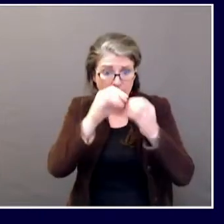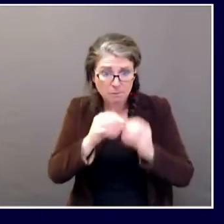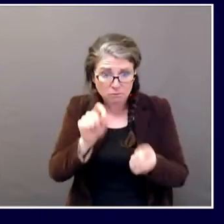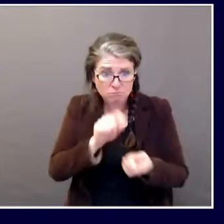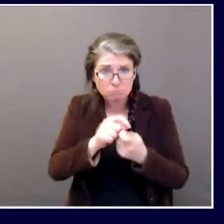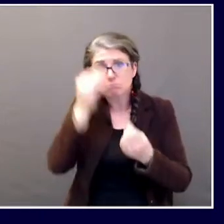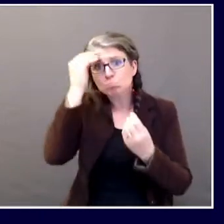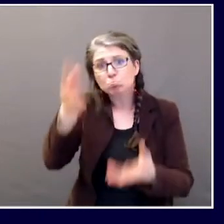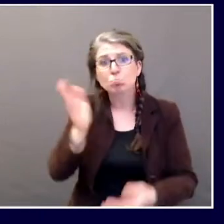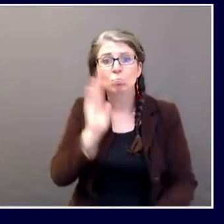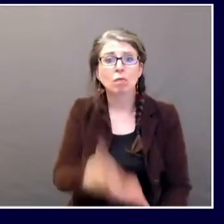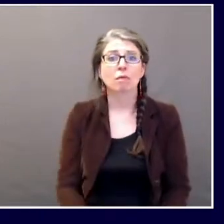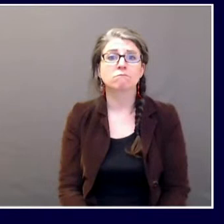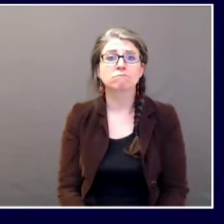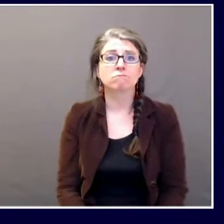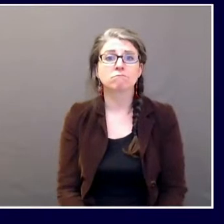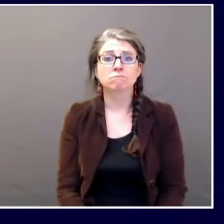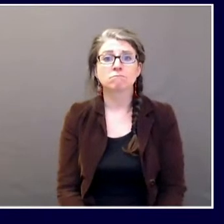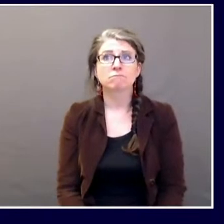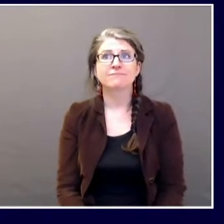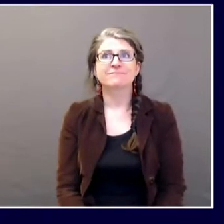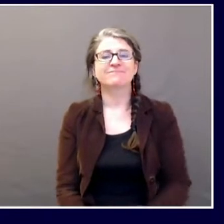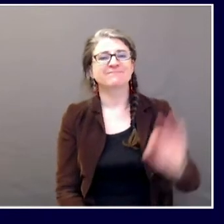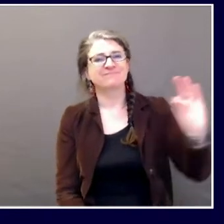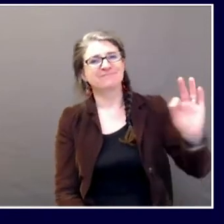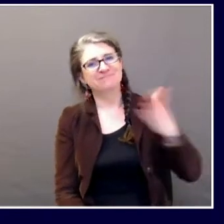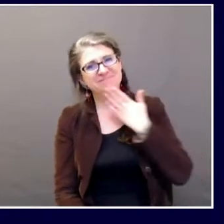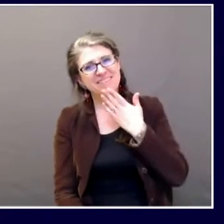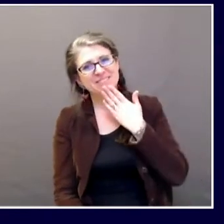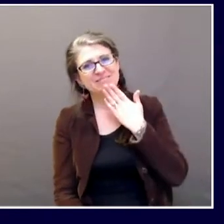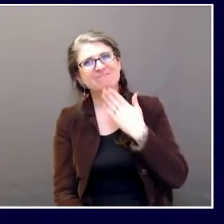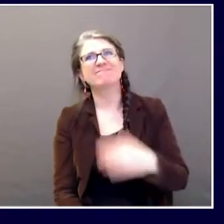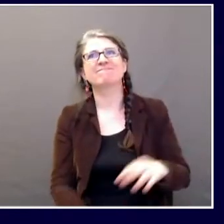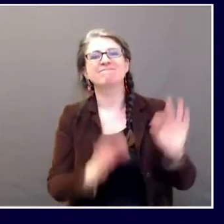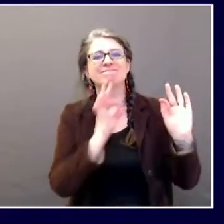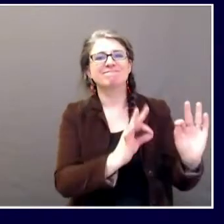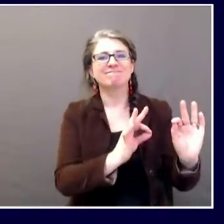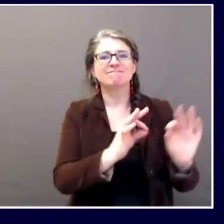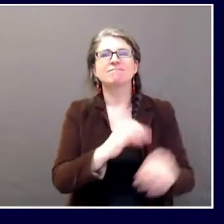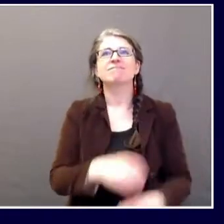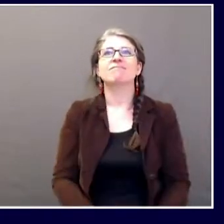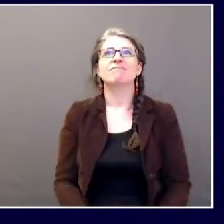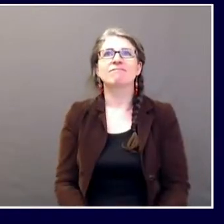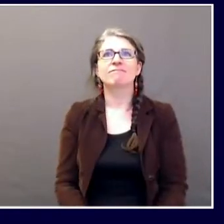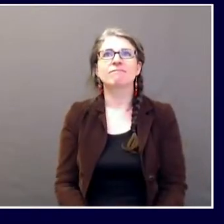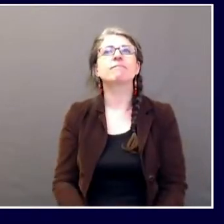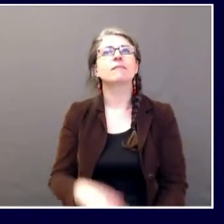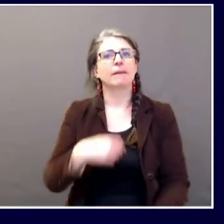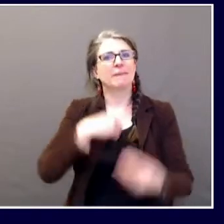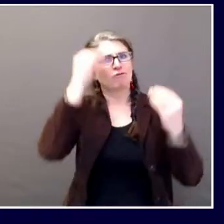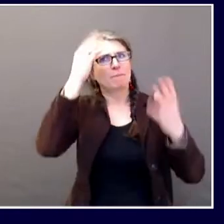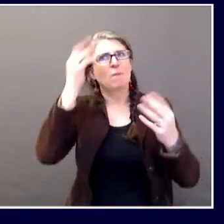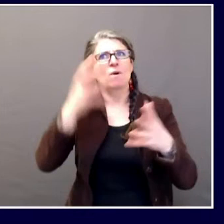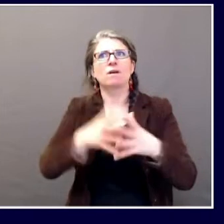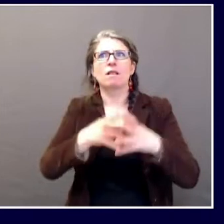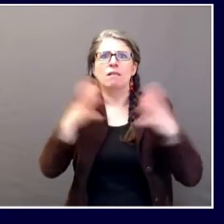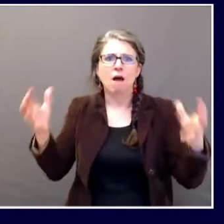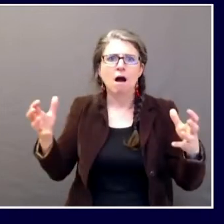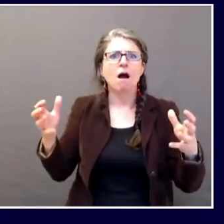Okay, terrific. Yeah, it probably would be helpful because we've been reporting a lot about which ones are closed, which